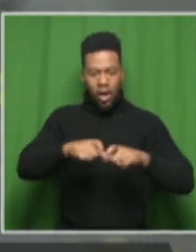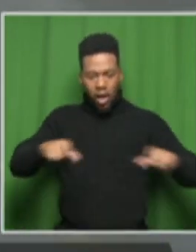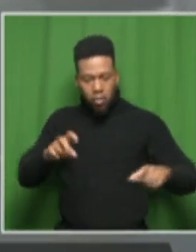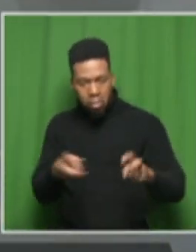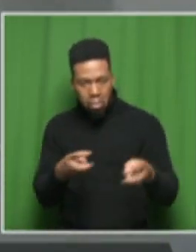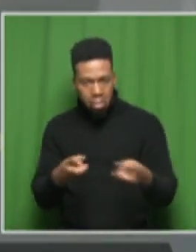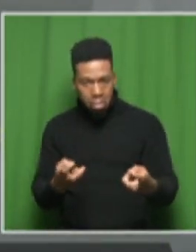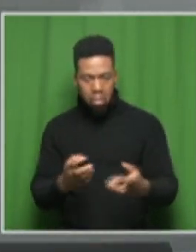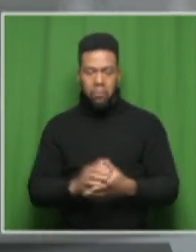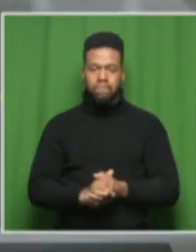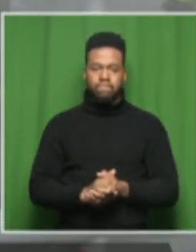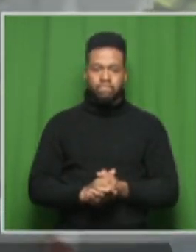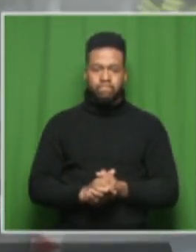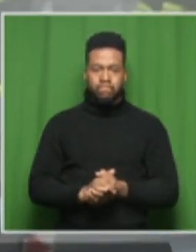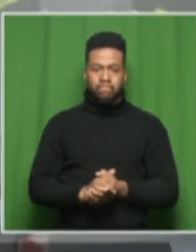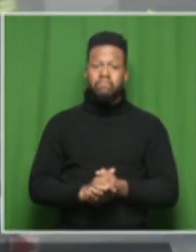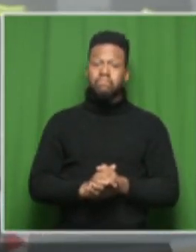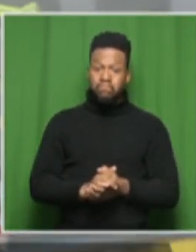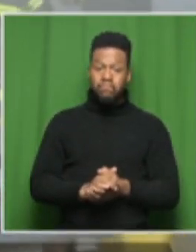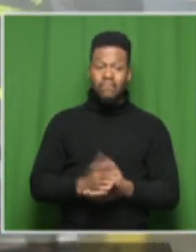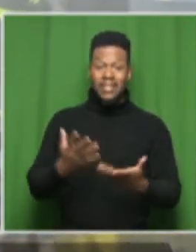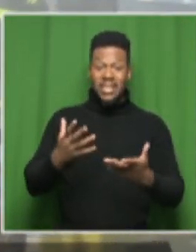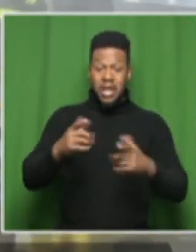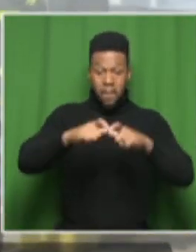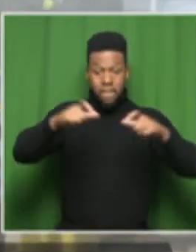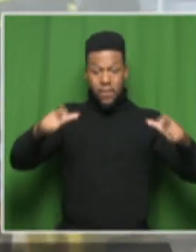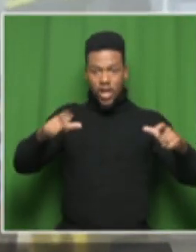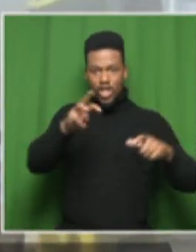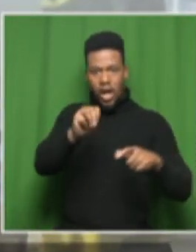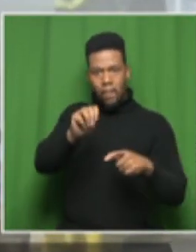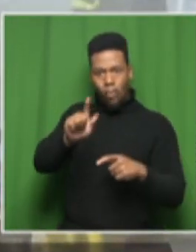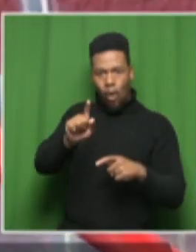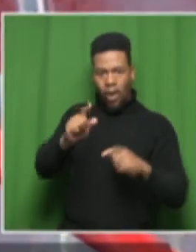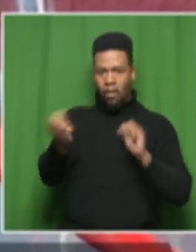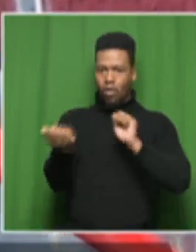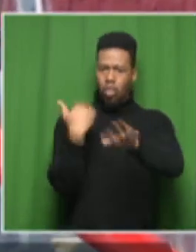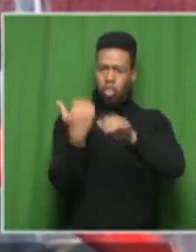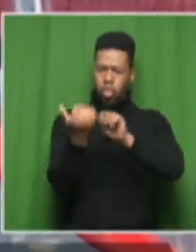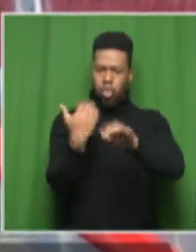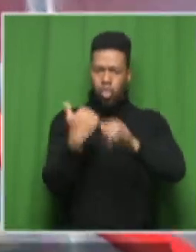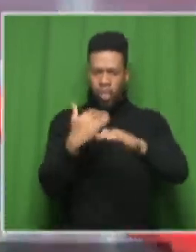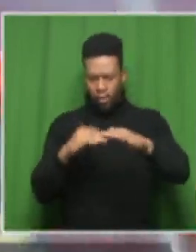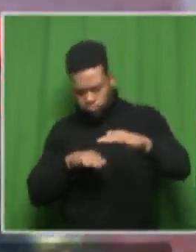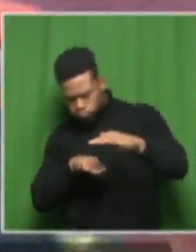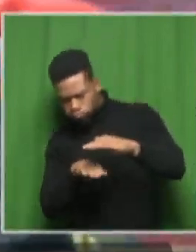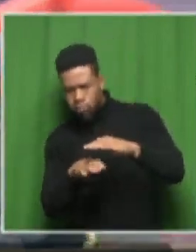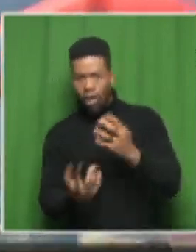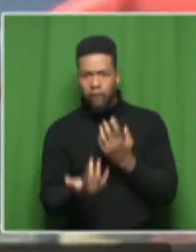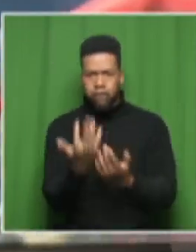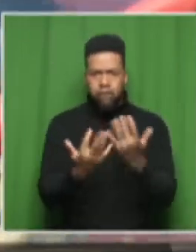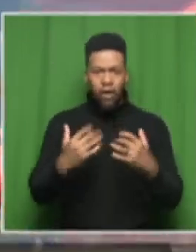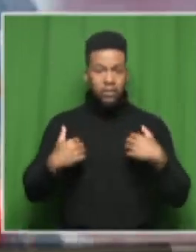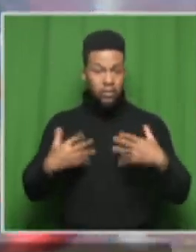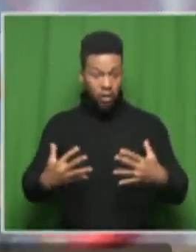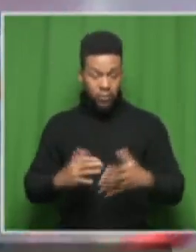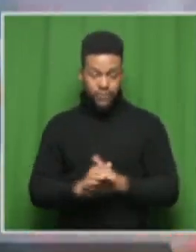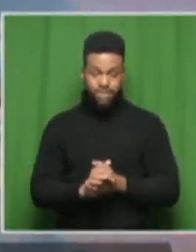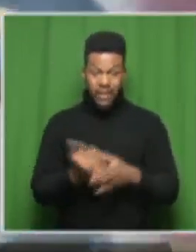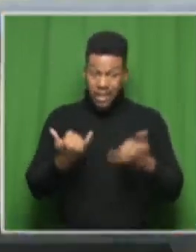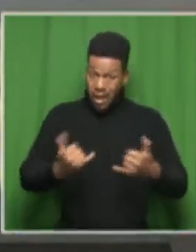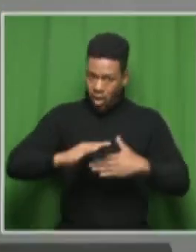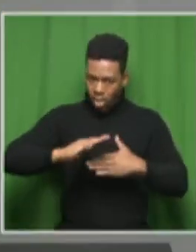The fire broke out underneath the M1 highway bridge in Johannesburg a week ago. The lower level of the bridge remains closed. A